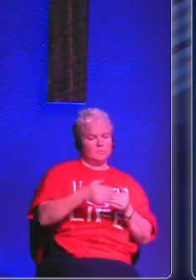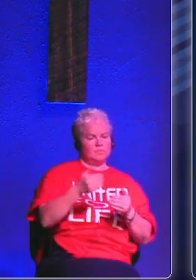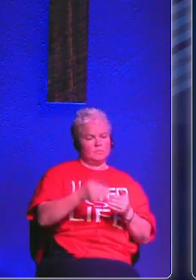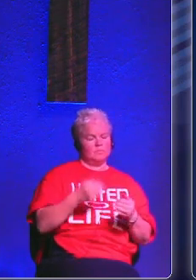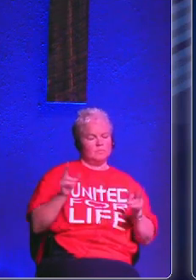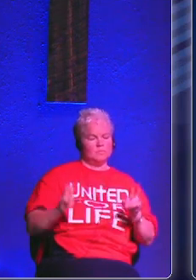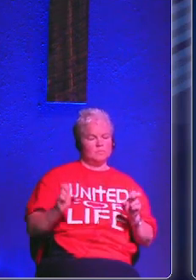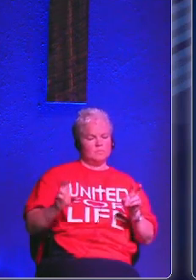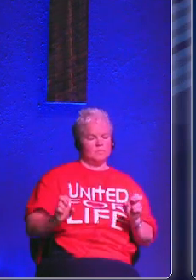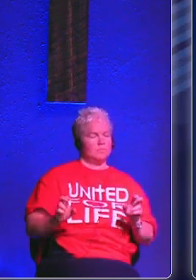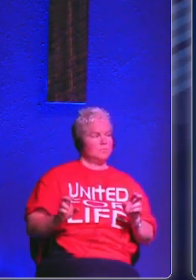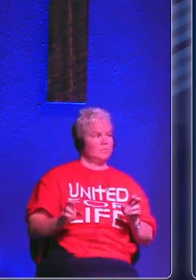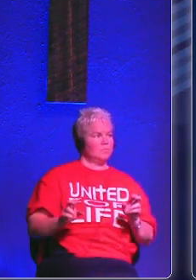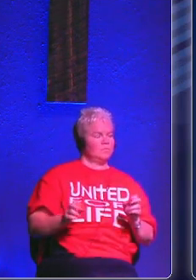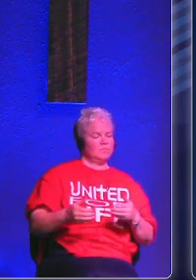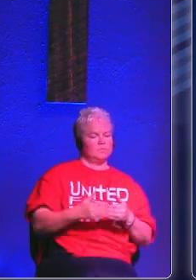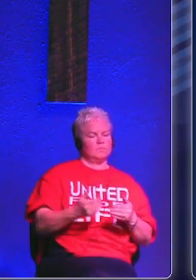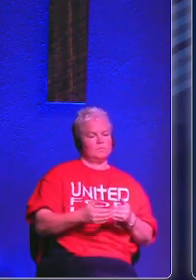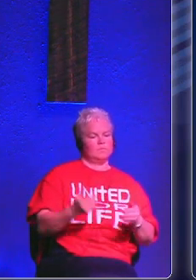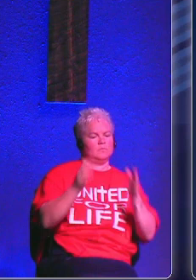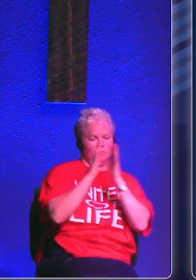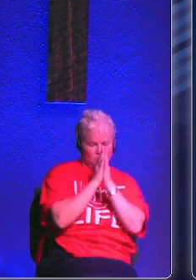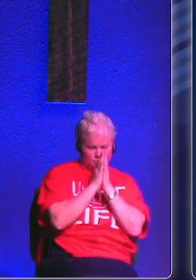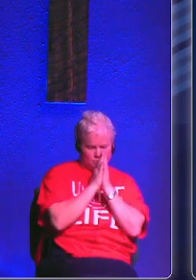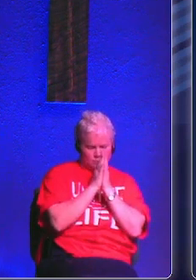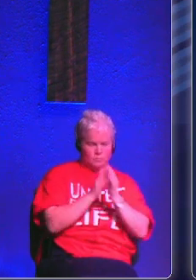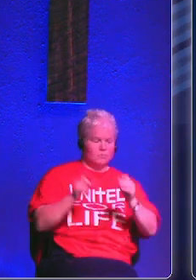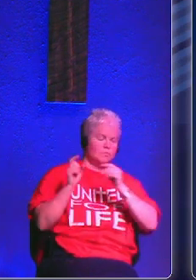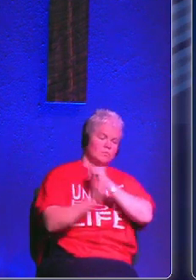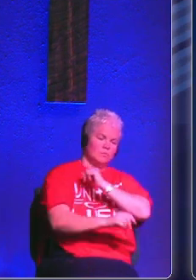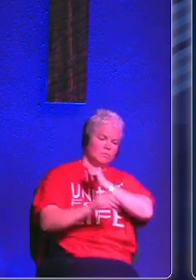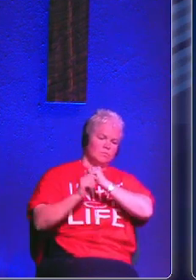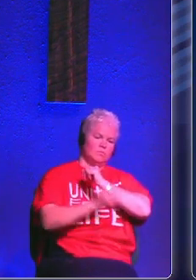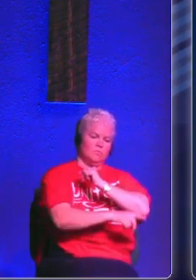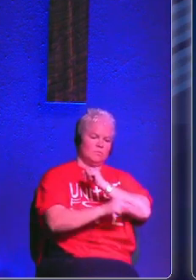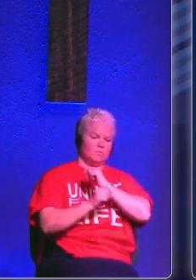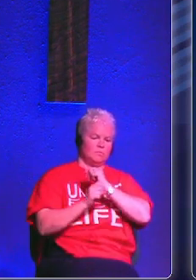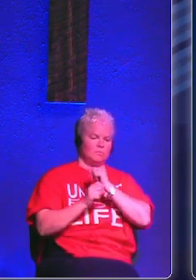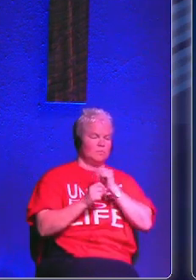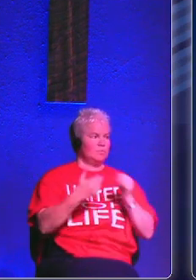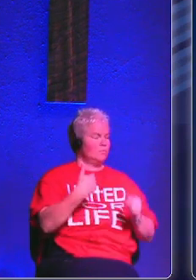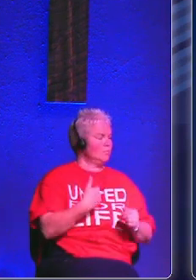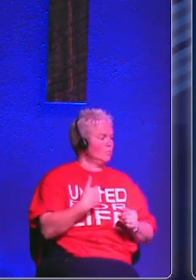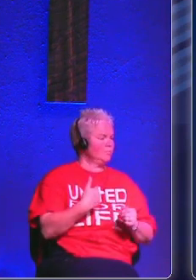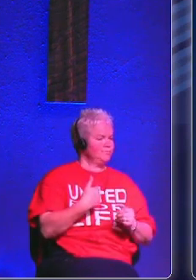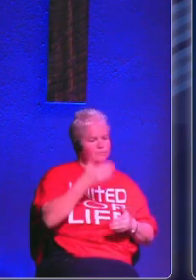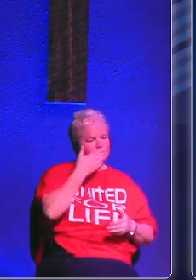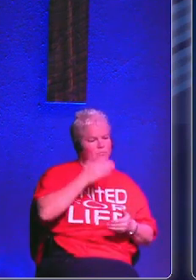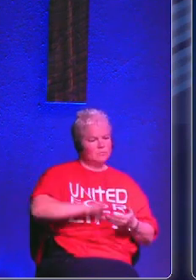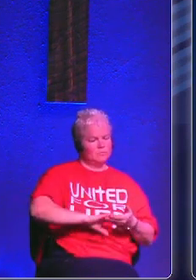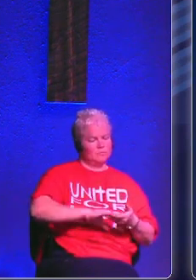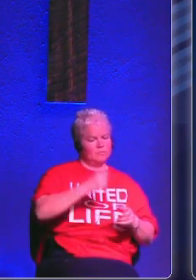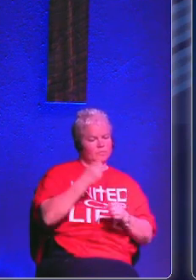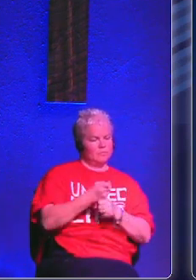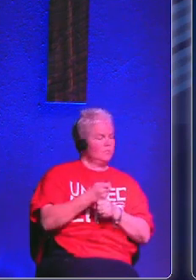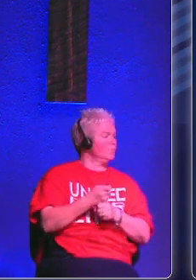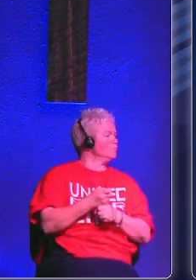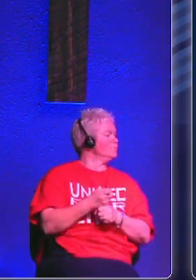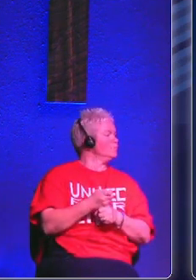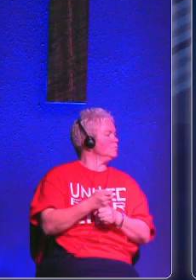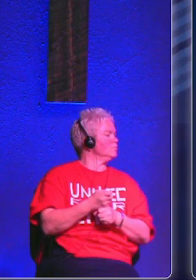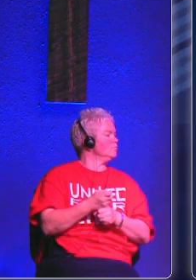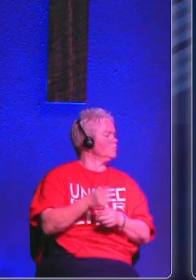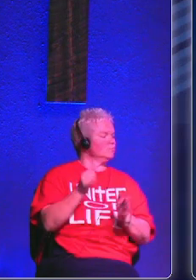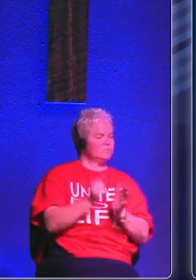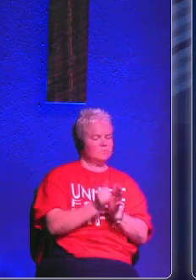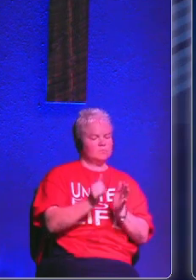to love my enemies and it's easy to pray for those who persecute me. It's terrible. That's hard.